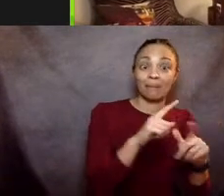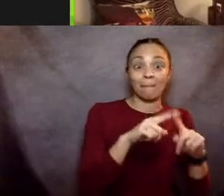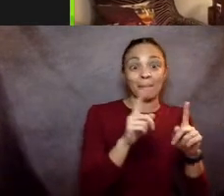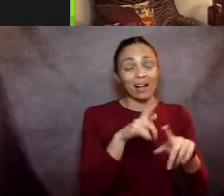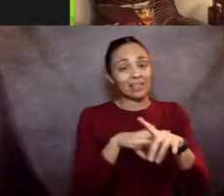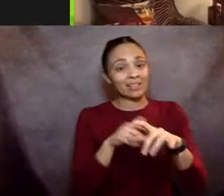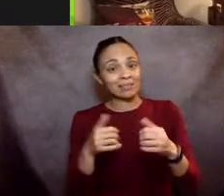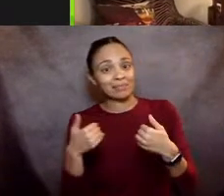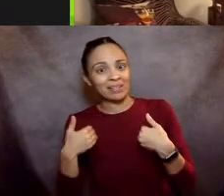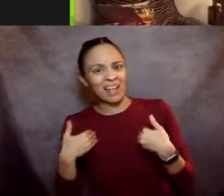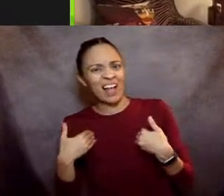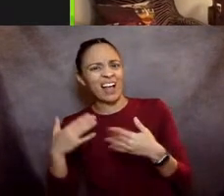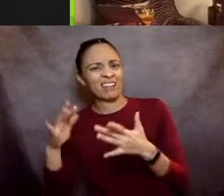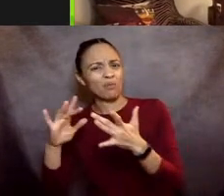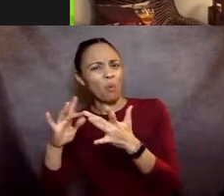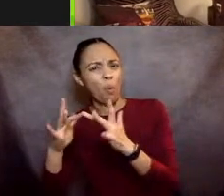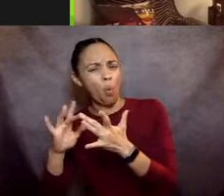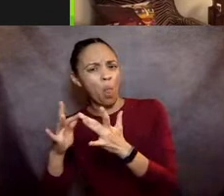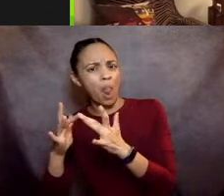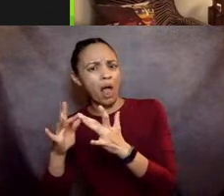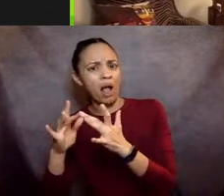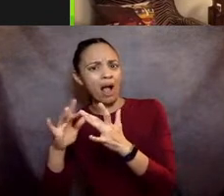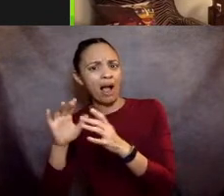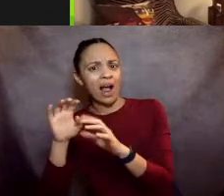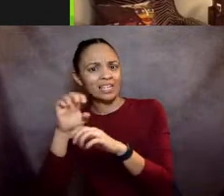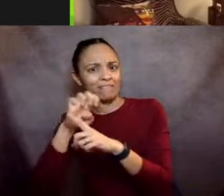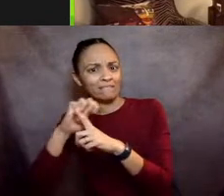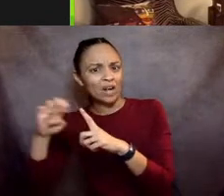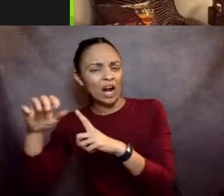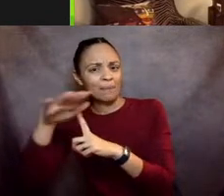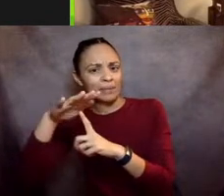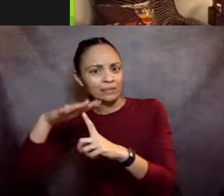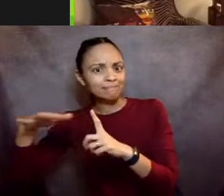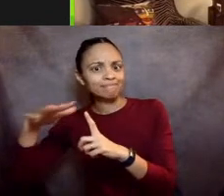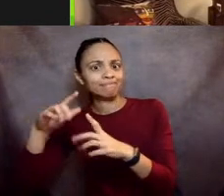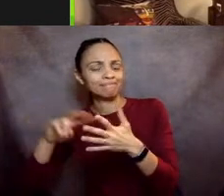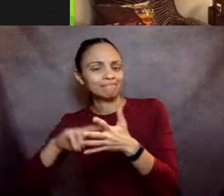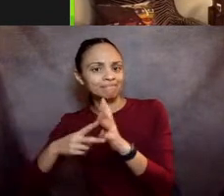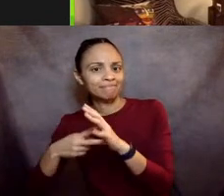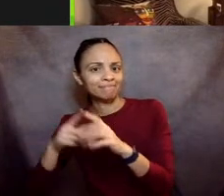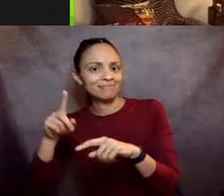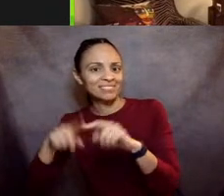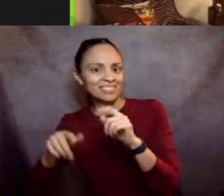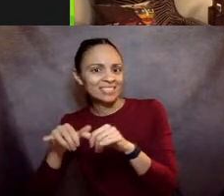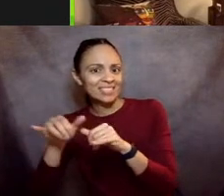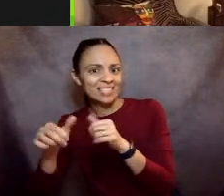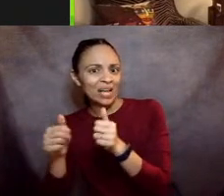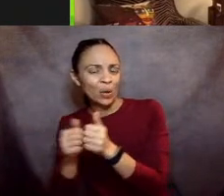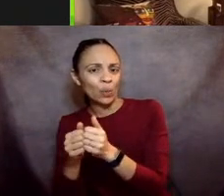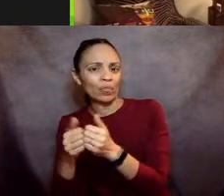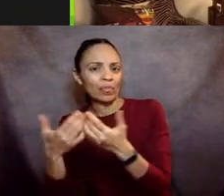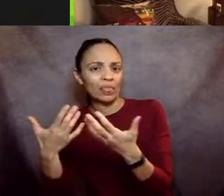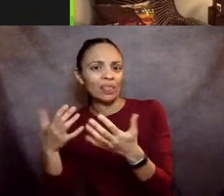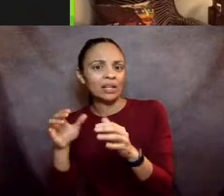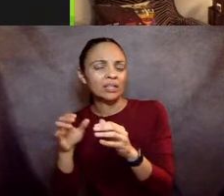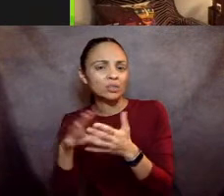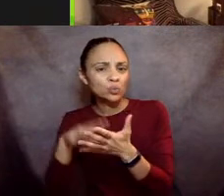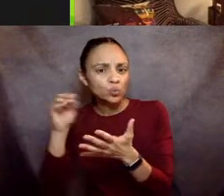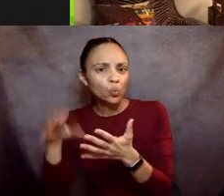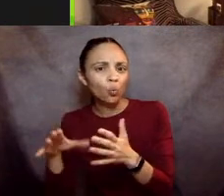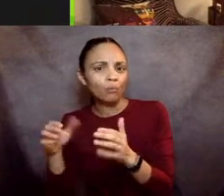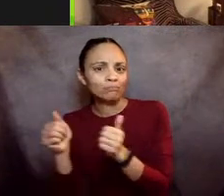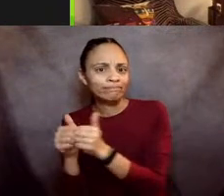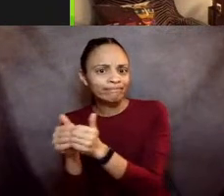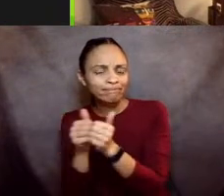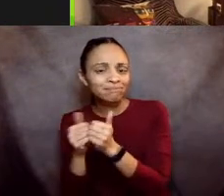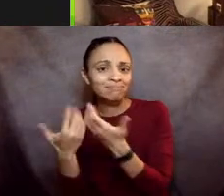technologically advanced, right? It's a dichotomy. And I have a staff where there's lots of millennials, and I have one person, she cannot